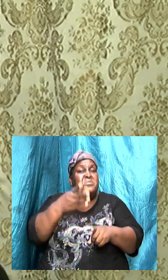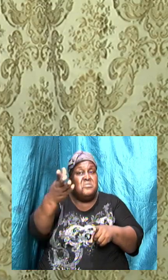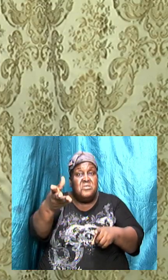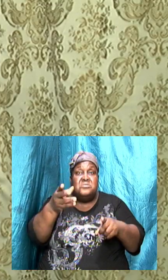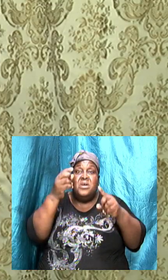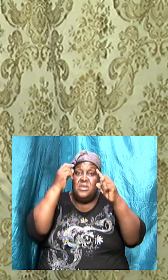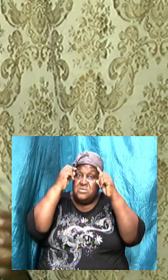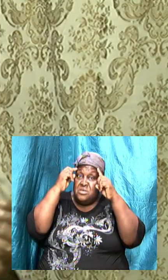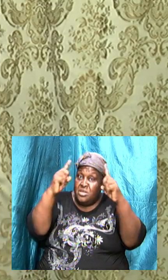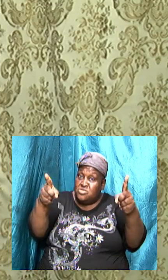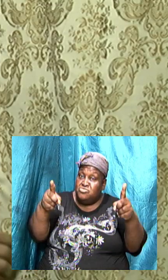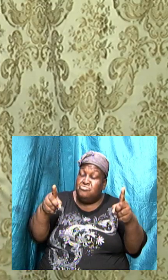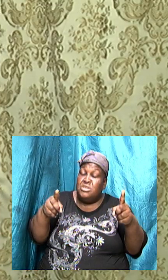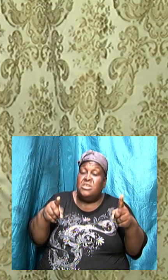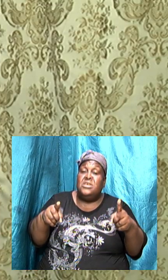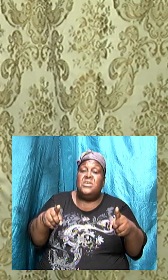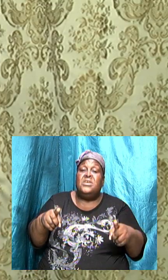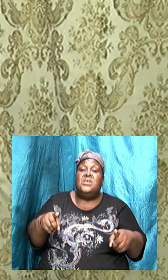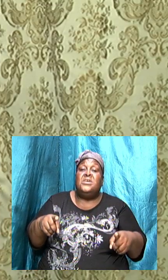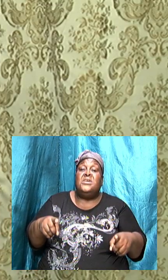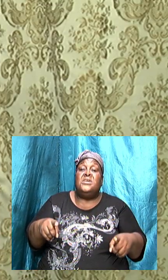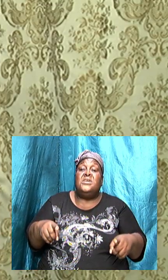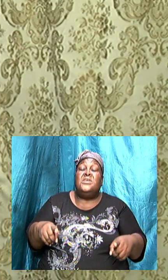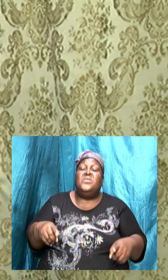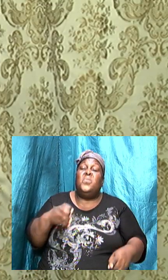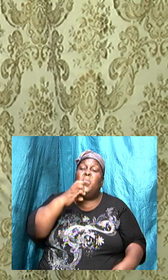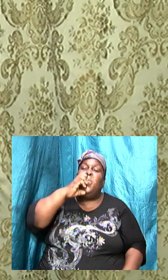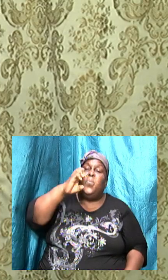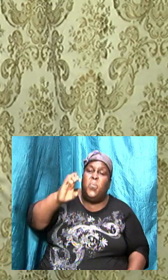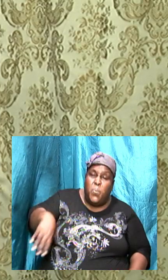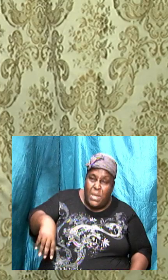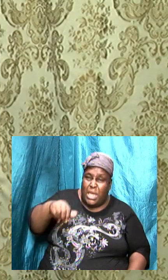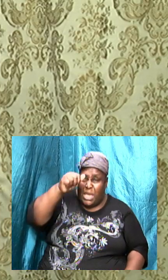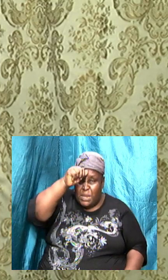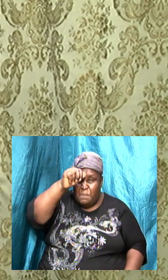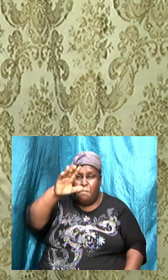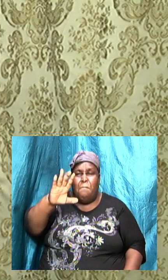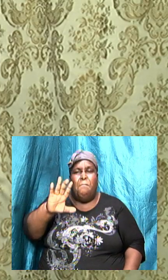that Balaam put together to cause the people